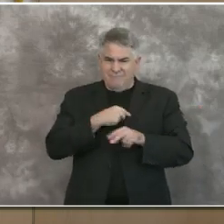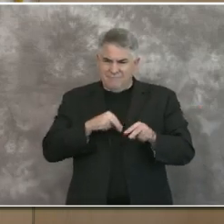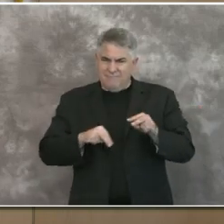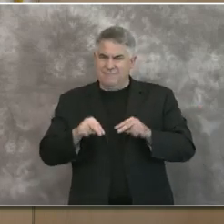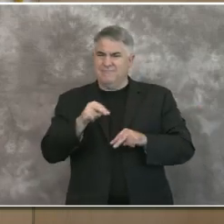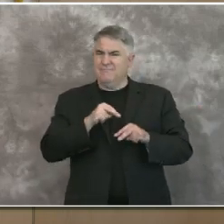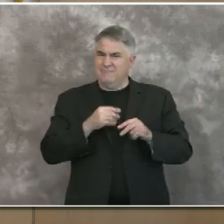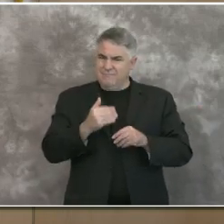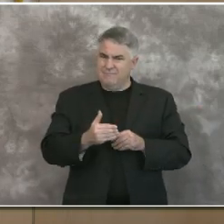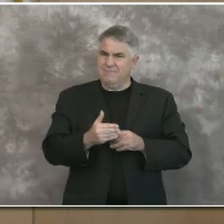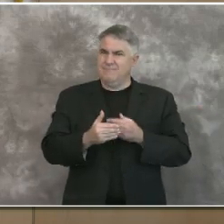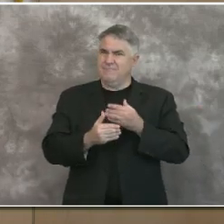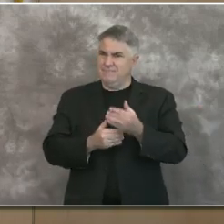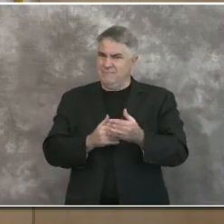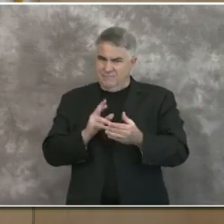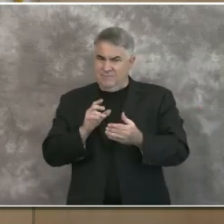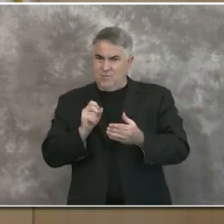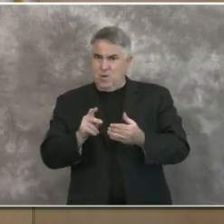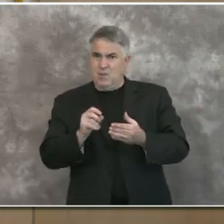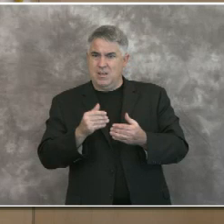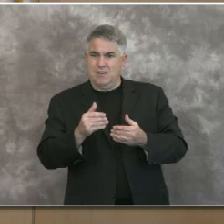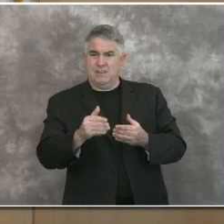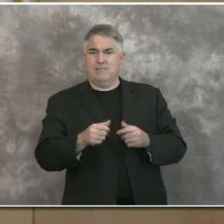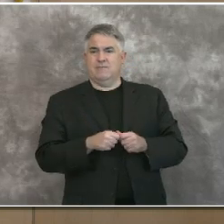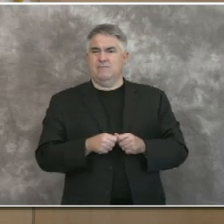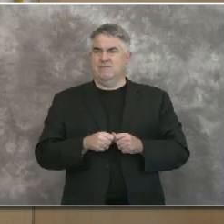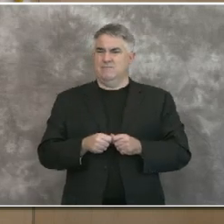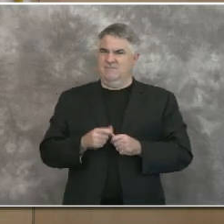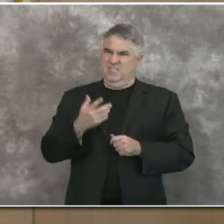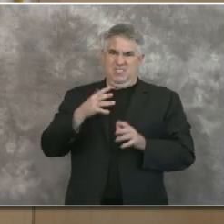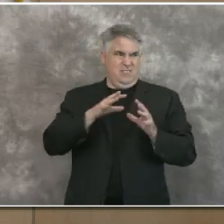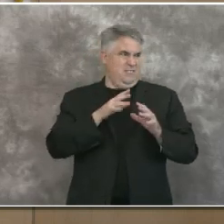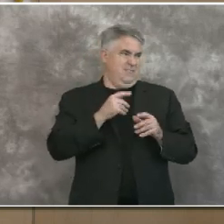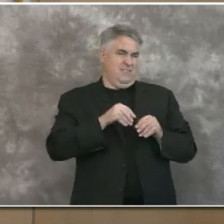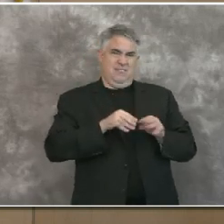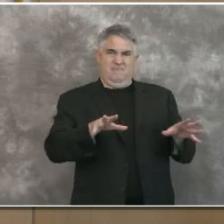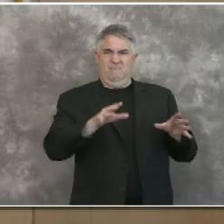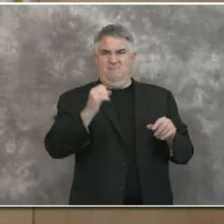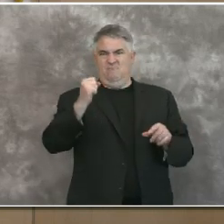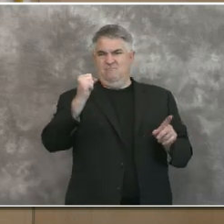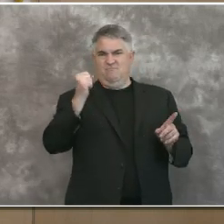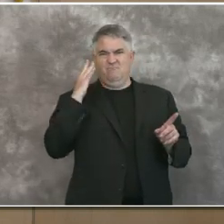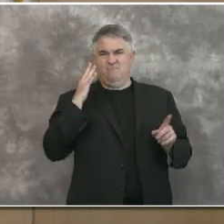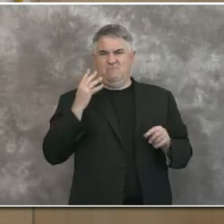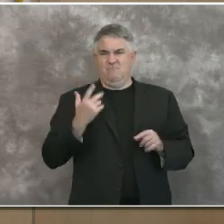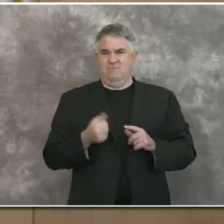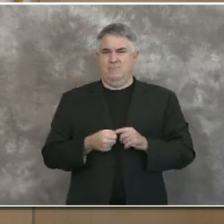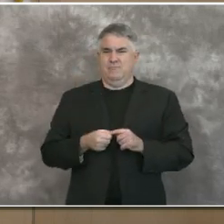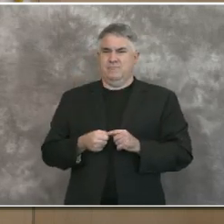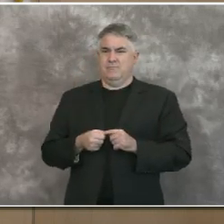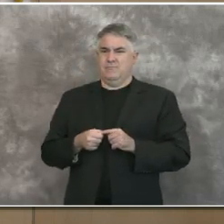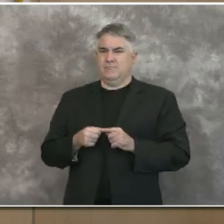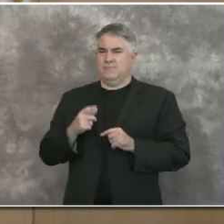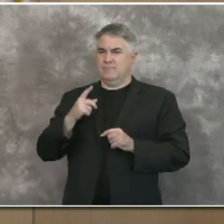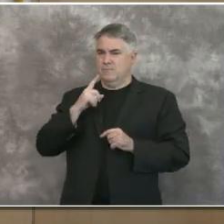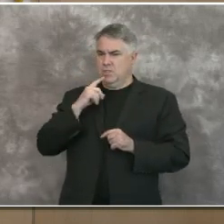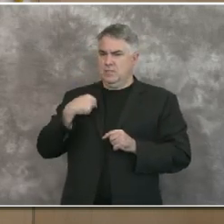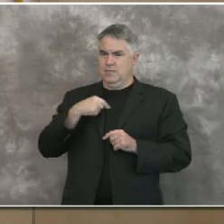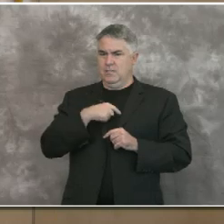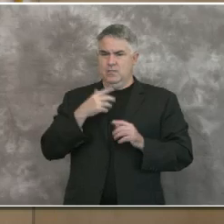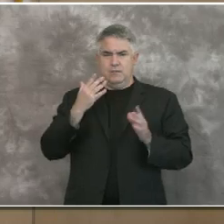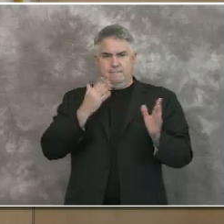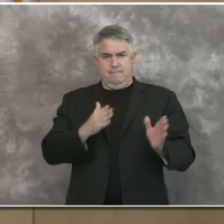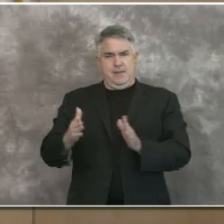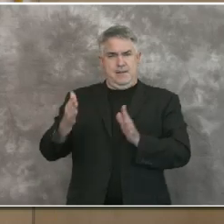have throughout this pandemic, in coming up with solutions and strategies that will help us to get